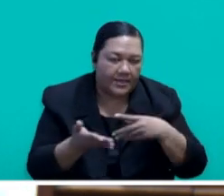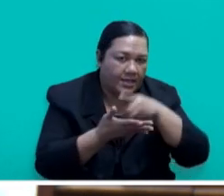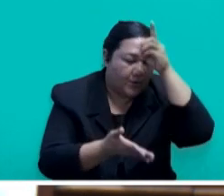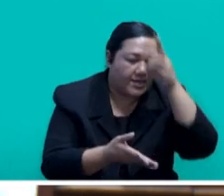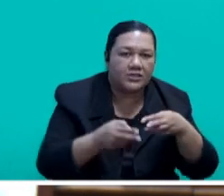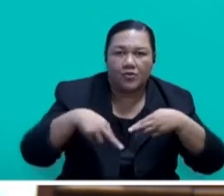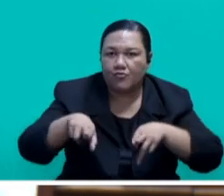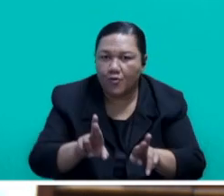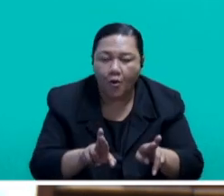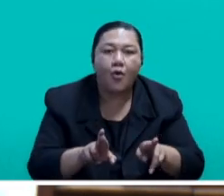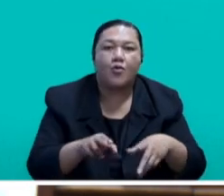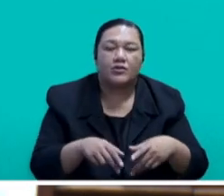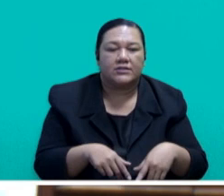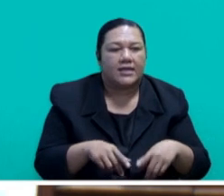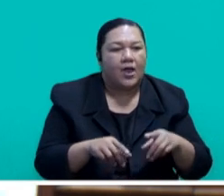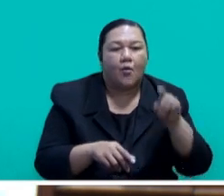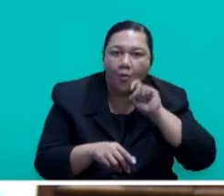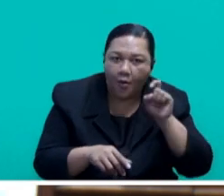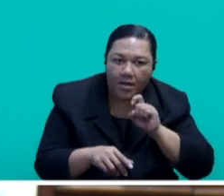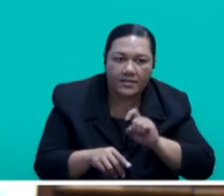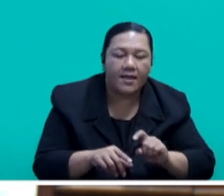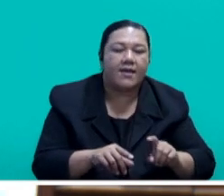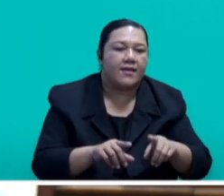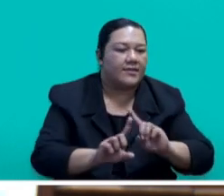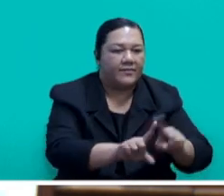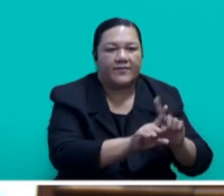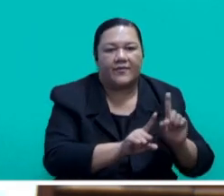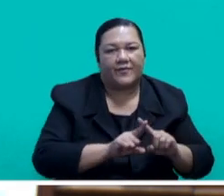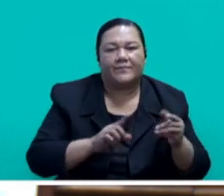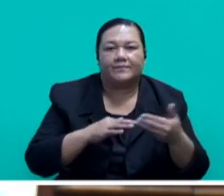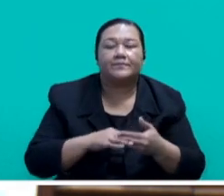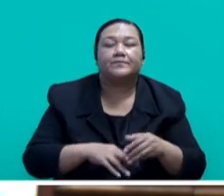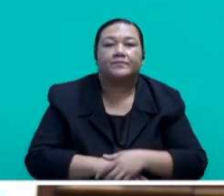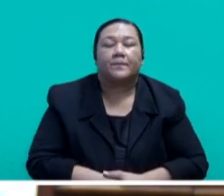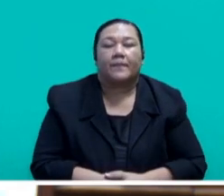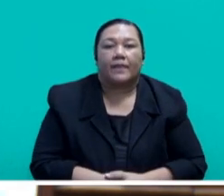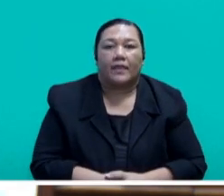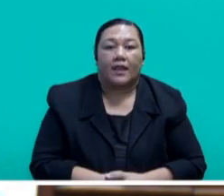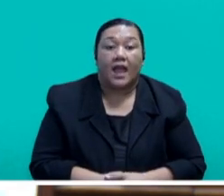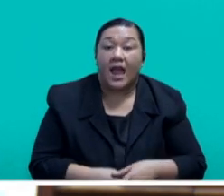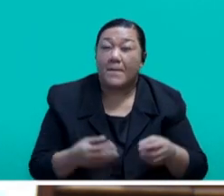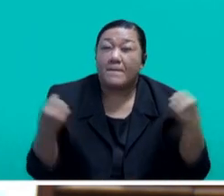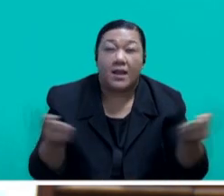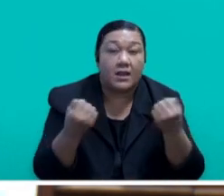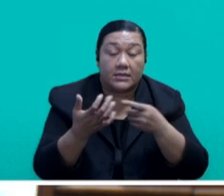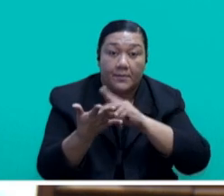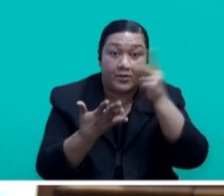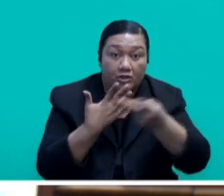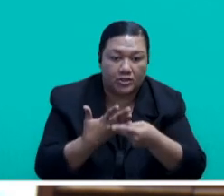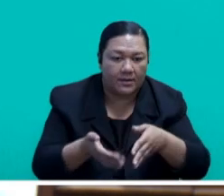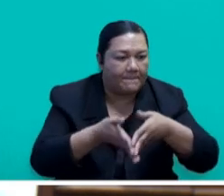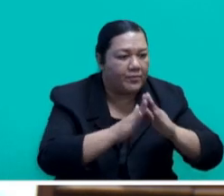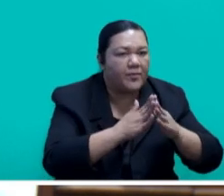roads, jetties, and water supply. A number of projects will be funded by our multilateral development